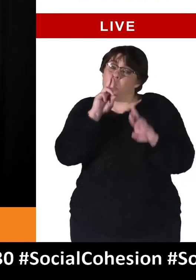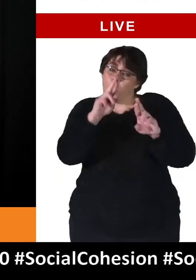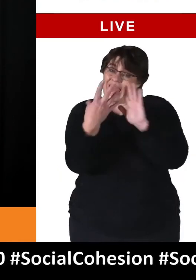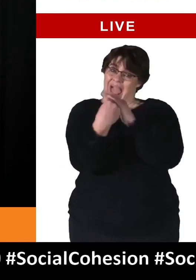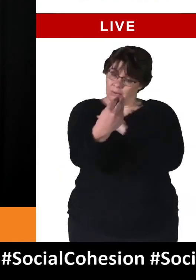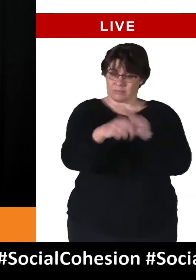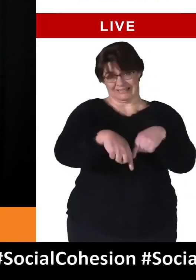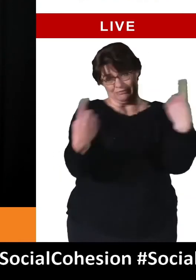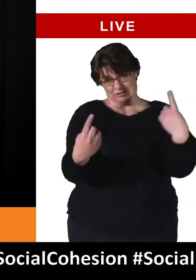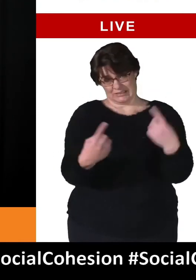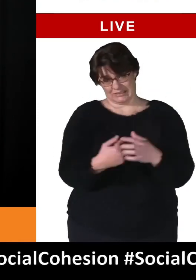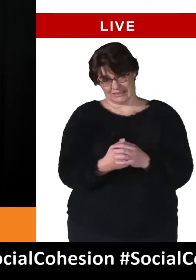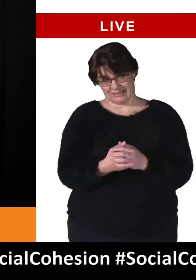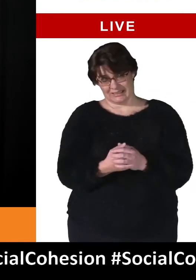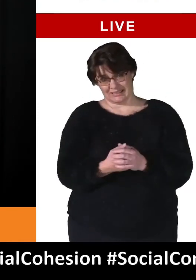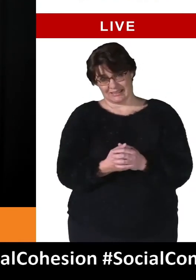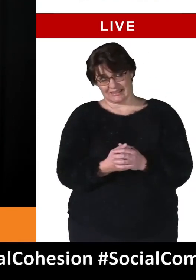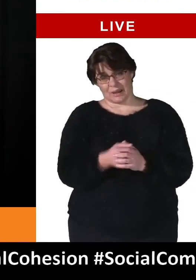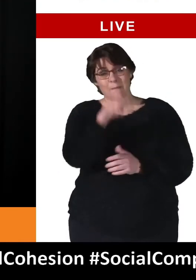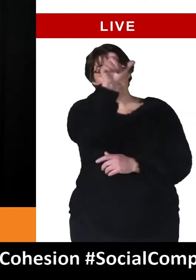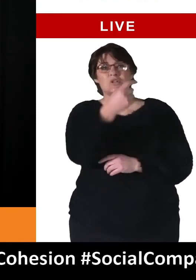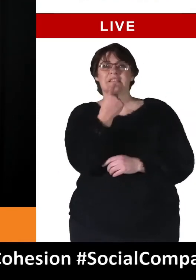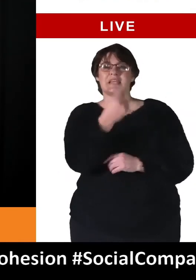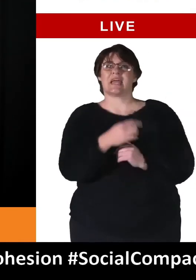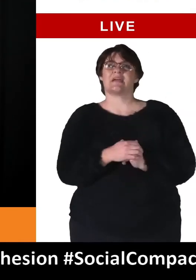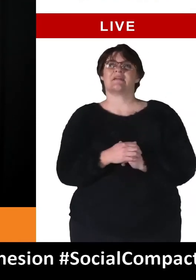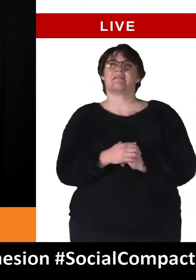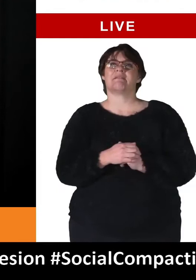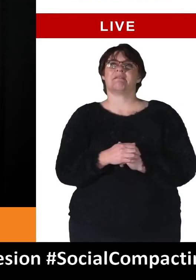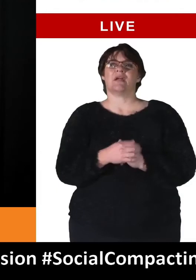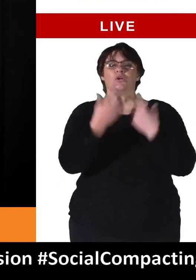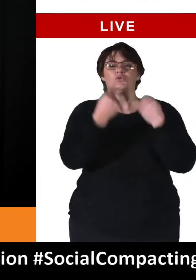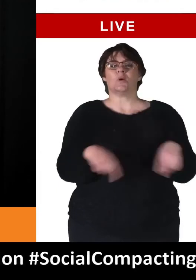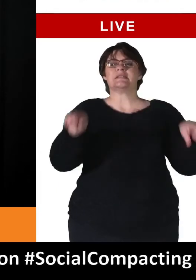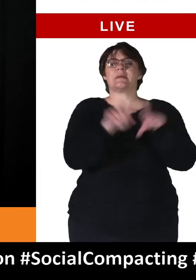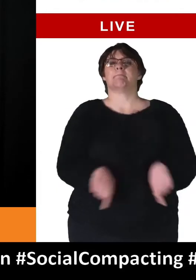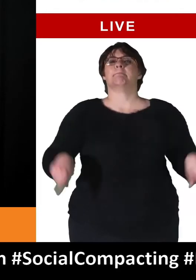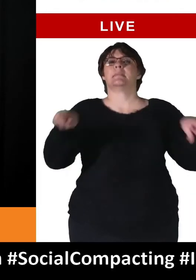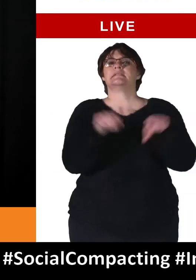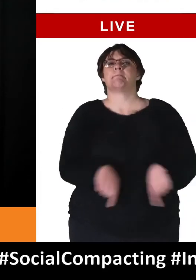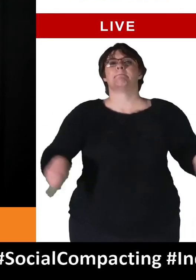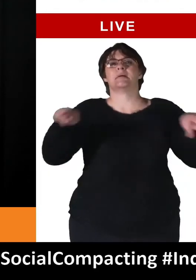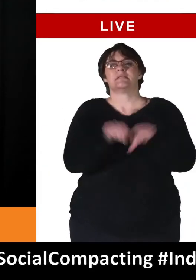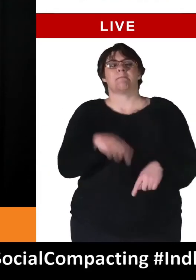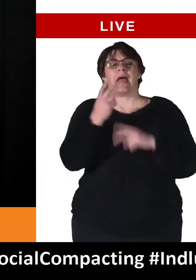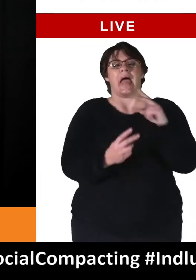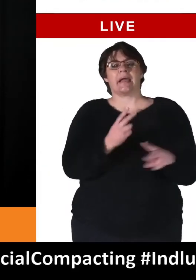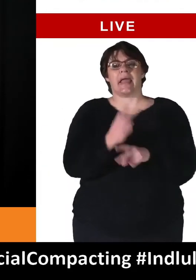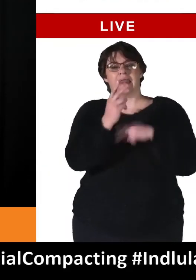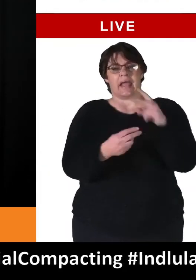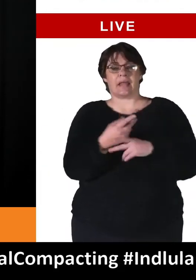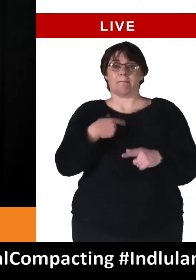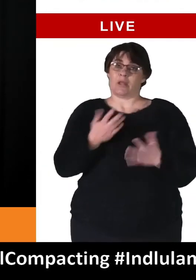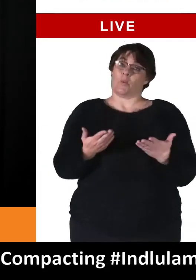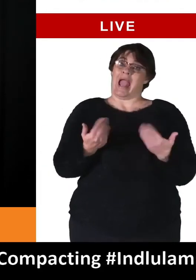outcome. As someone once said, doing the same things over and over, but expecting